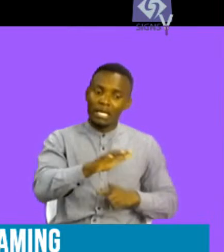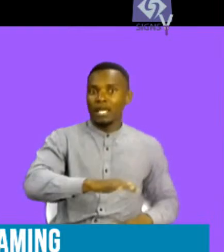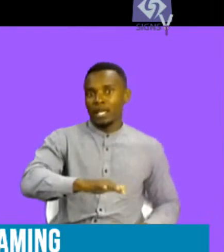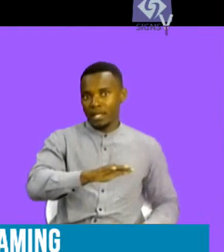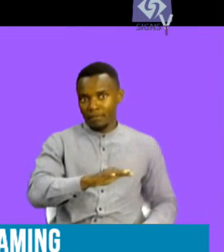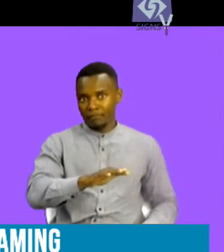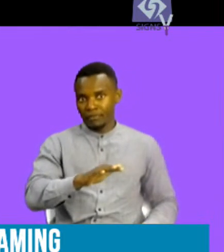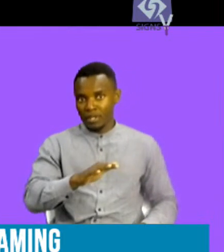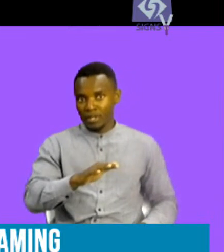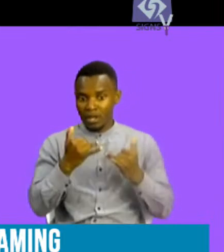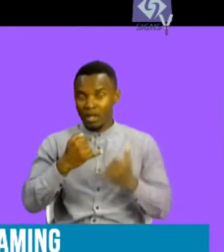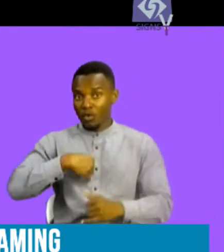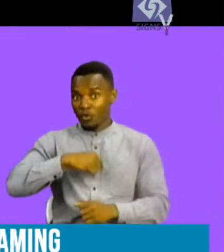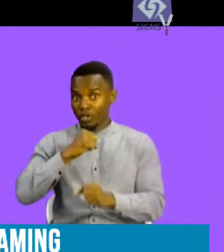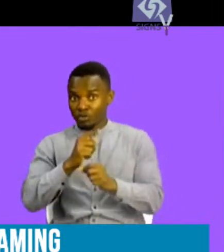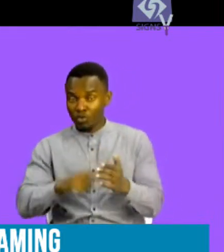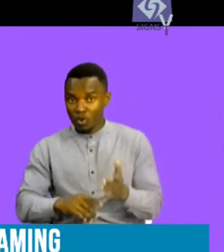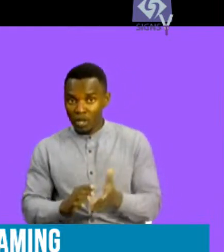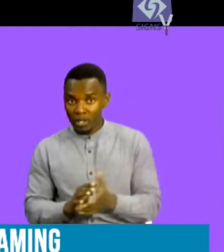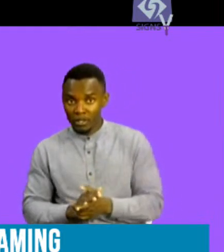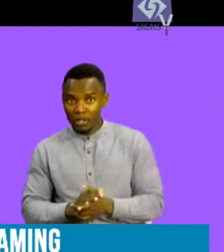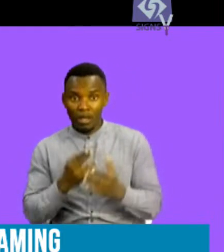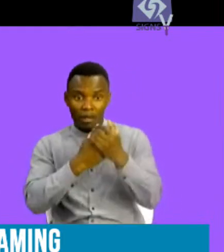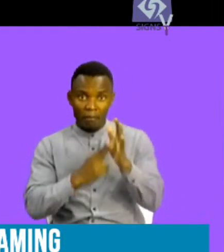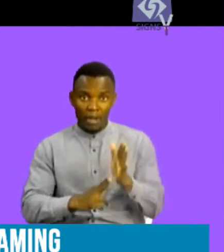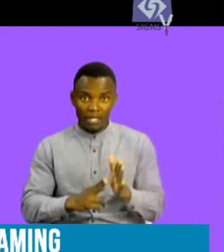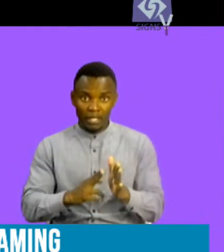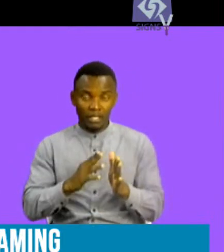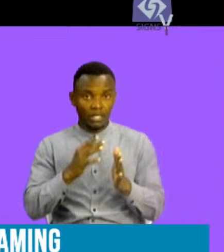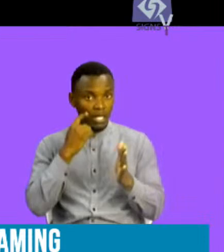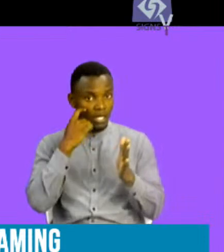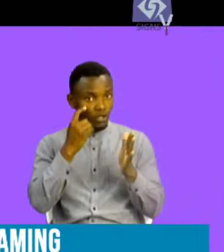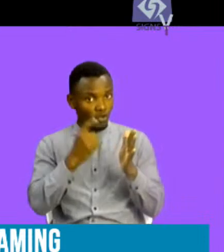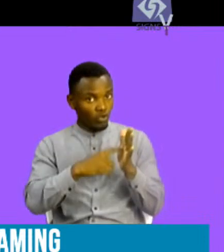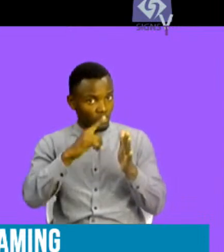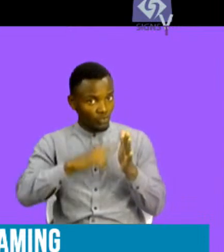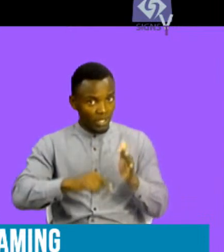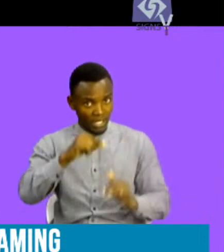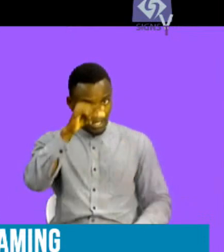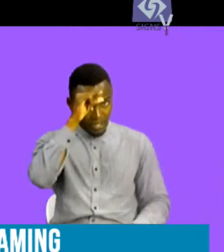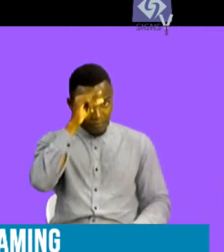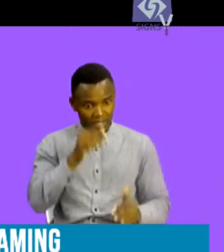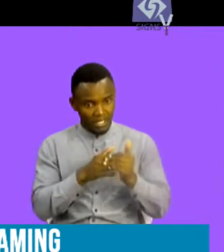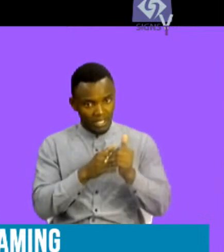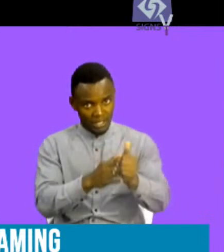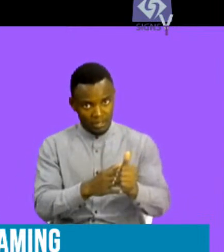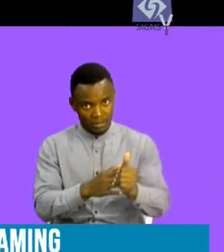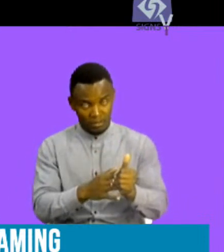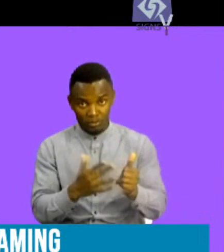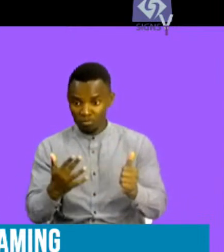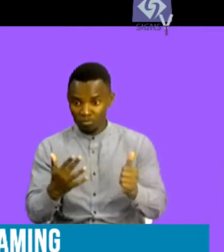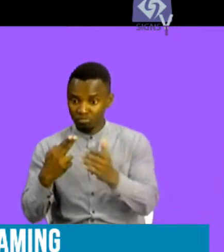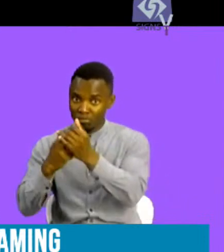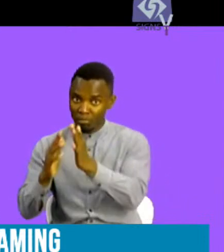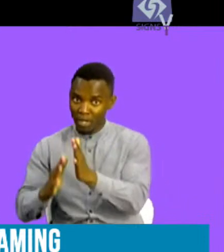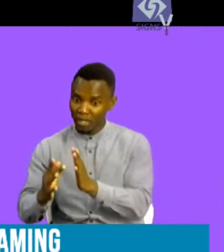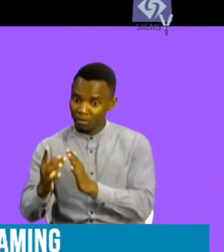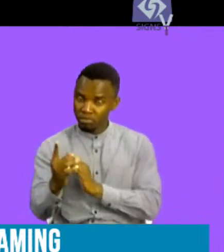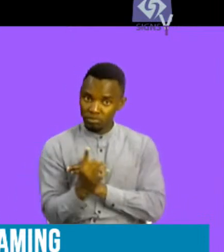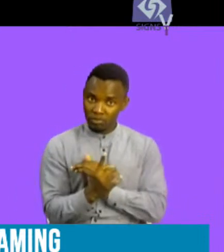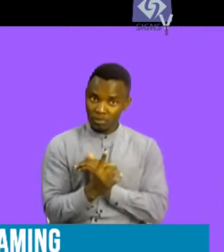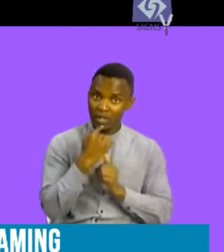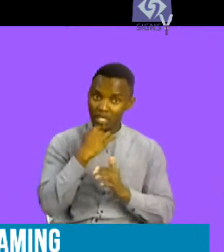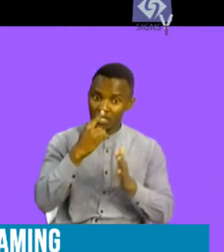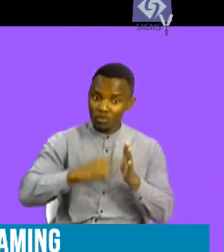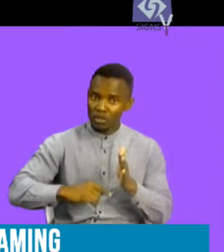what we do is, now partners recognize that the government must be on the lead. So they come to us and tell us, we have this project that we want